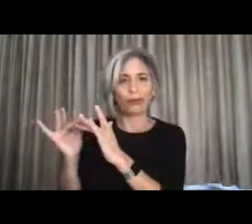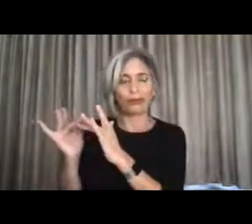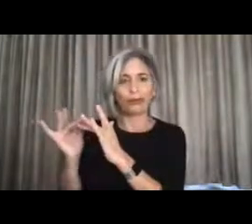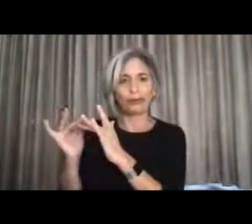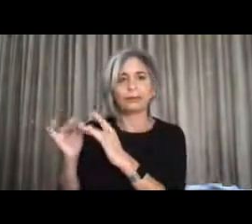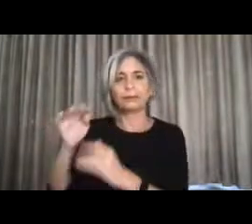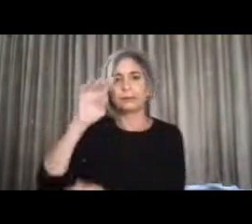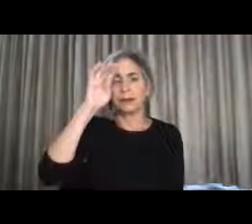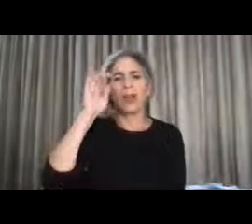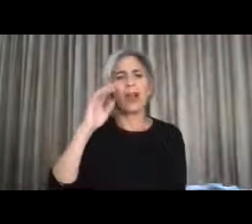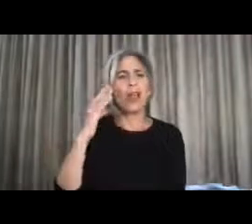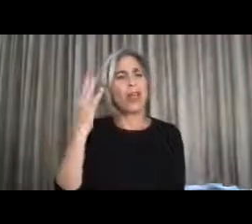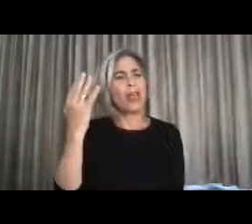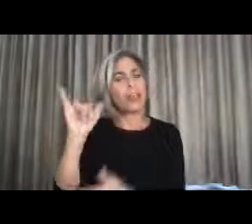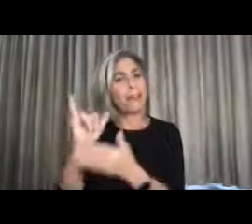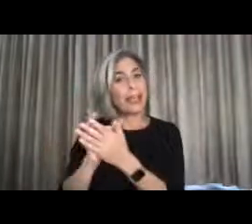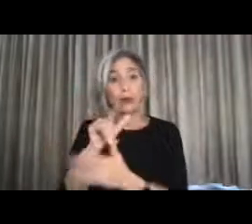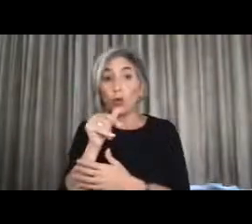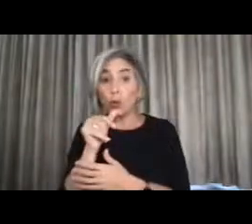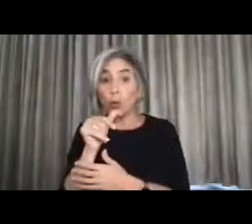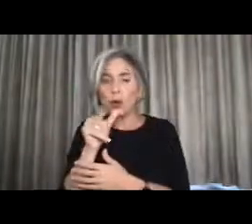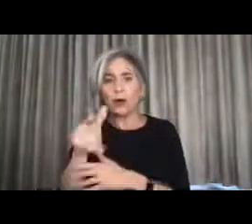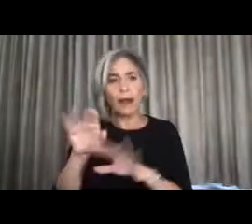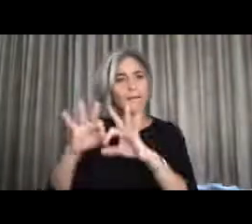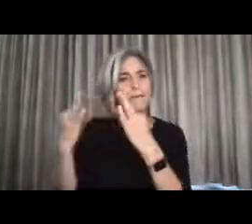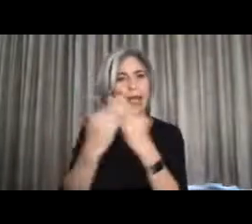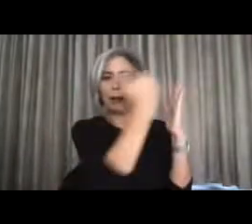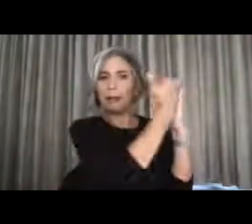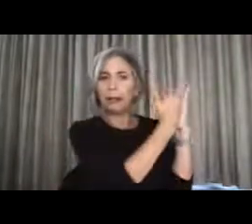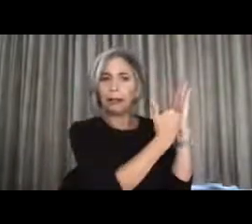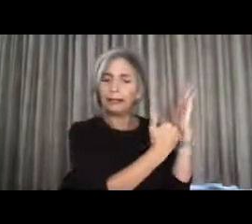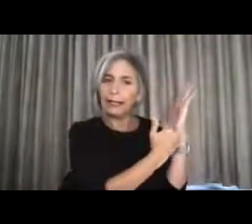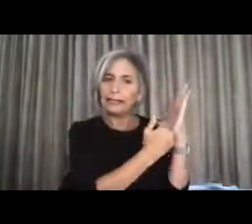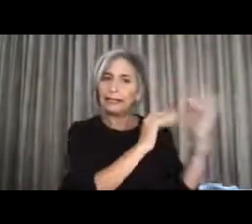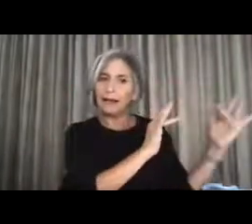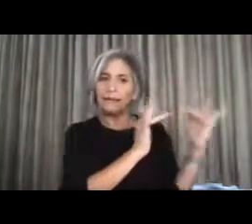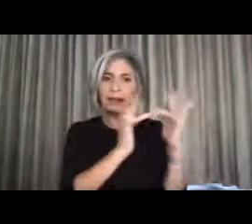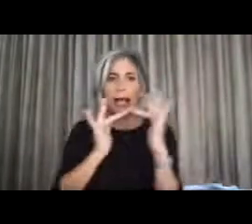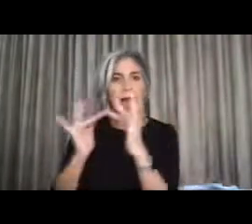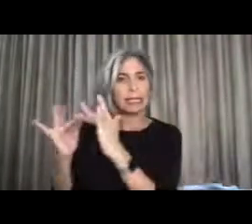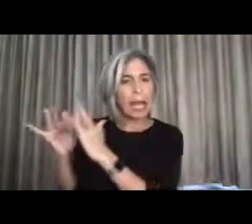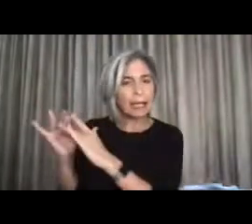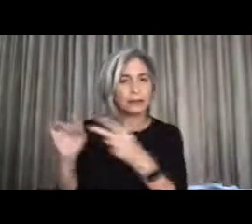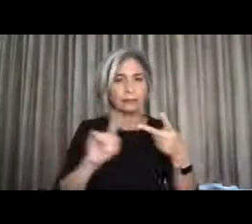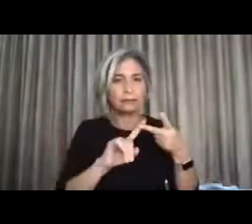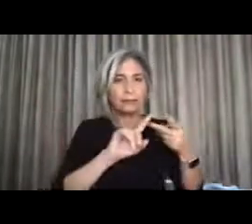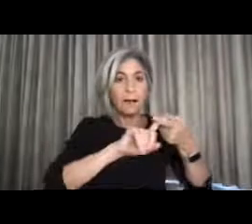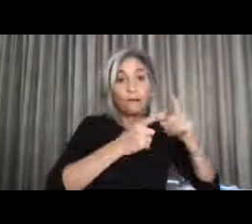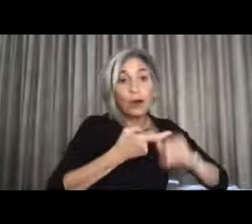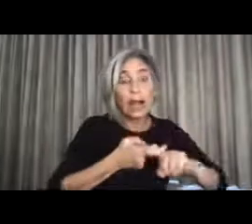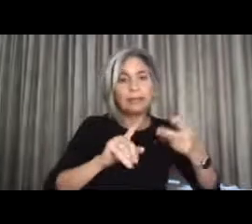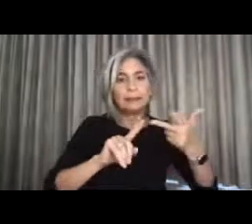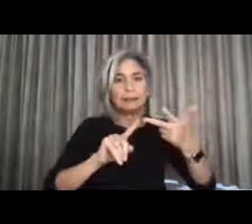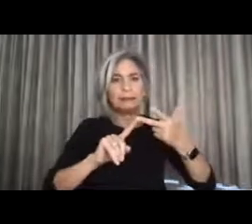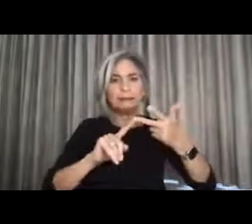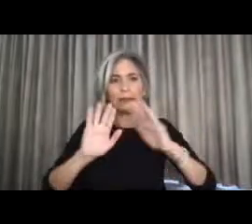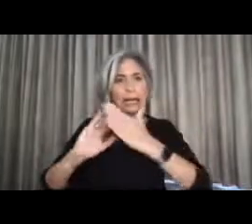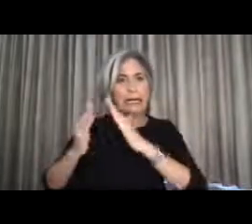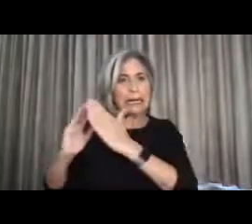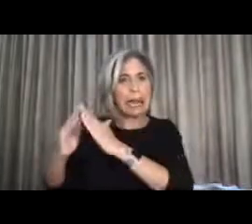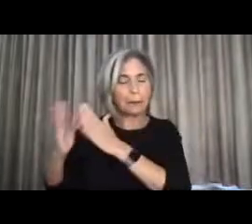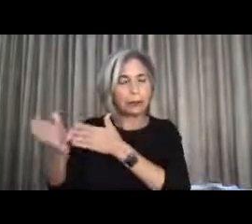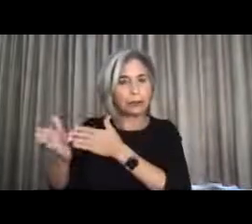will be consisting of you creating a family list of contacts, friends, neighbors, and in that list, you also want